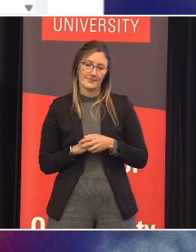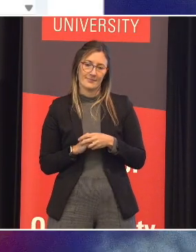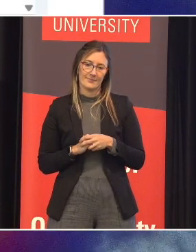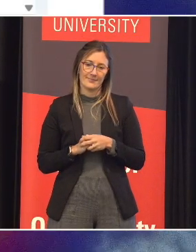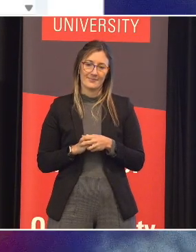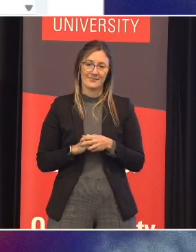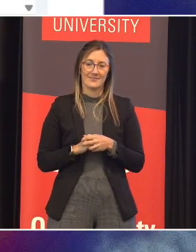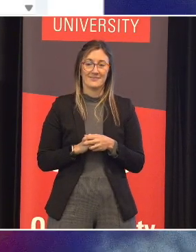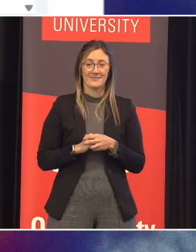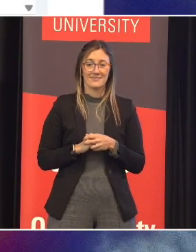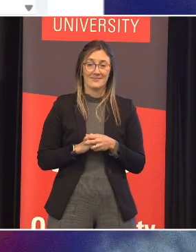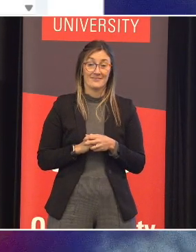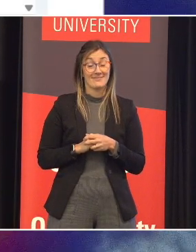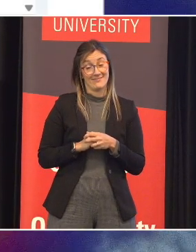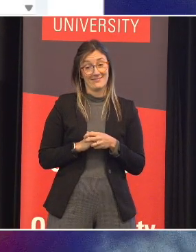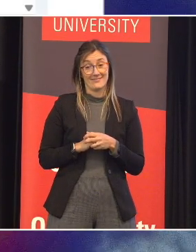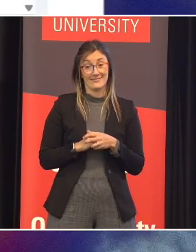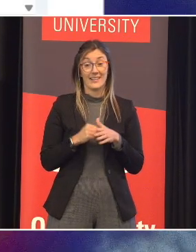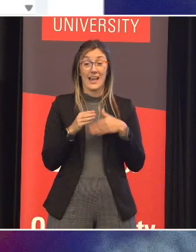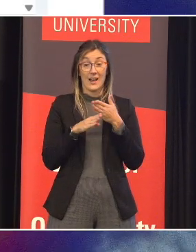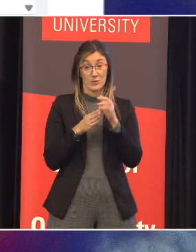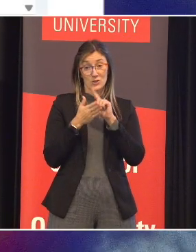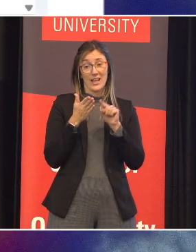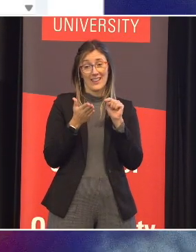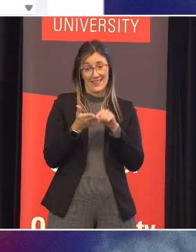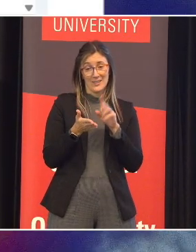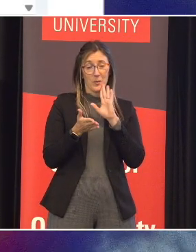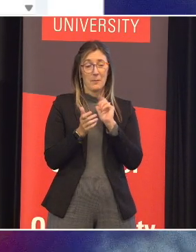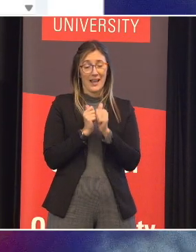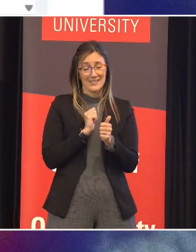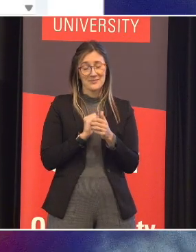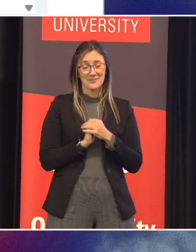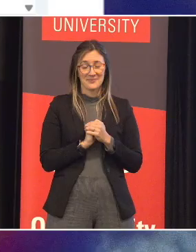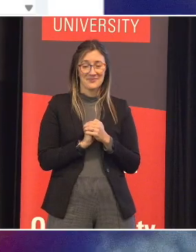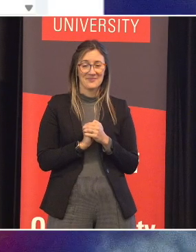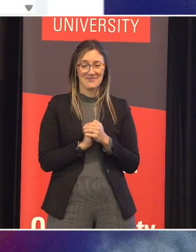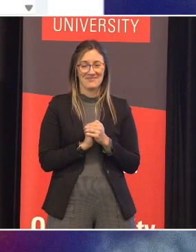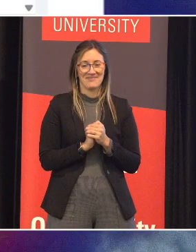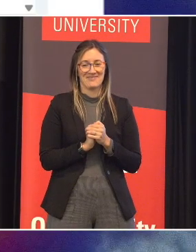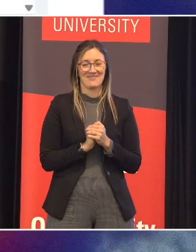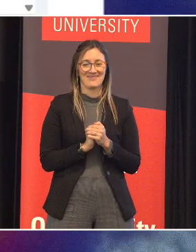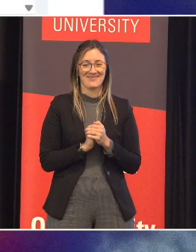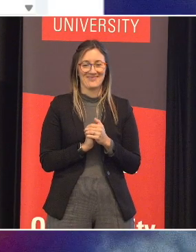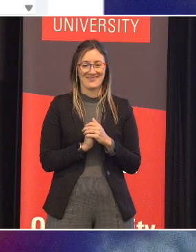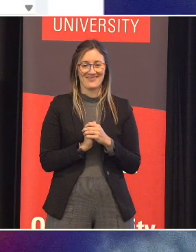this, it's going to pass. Let's go locate this other one.